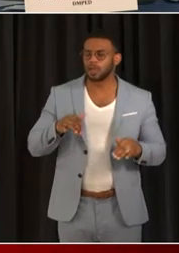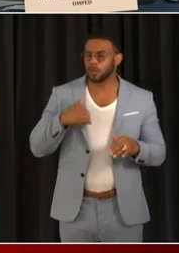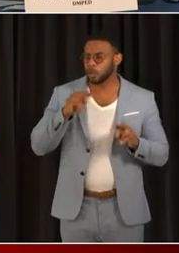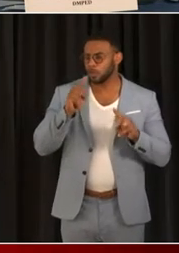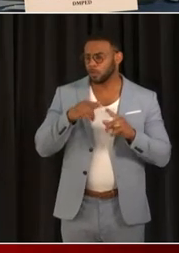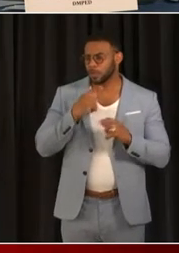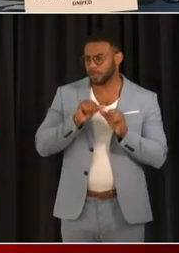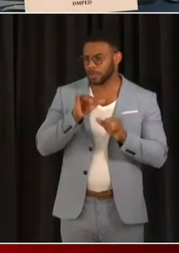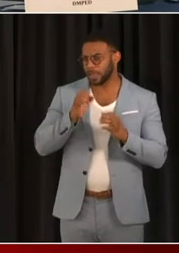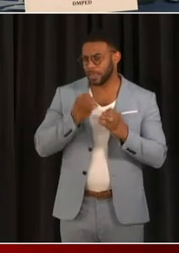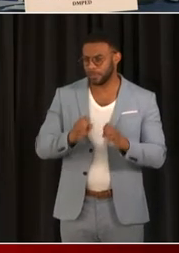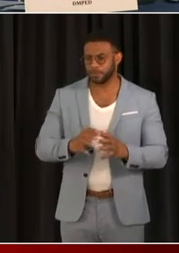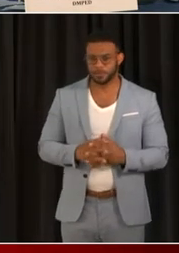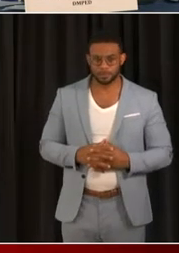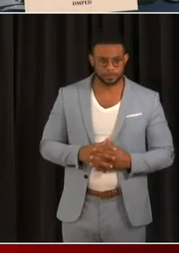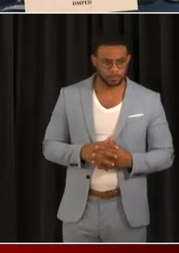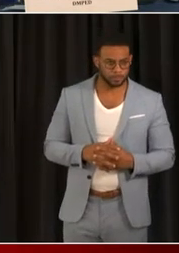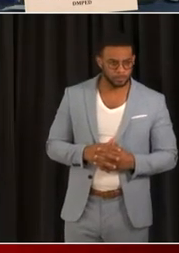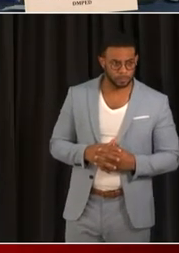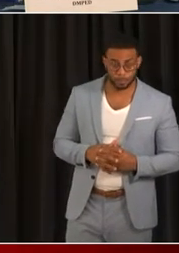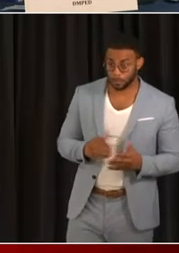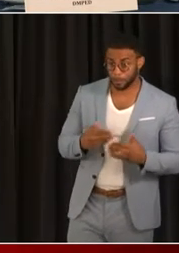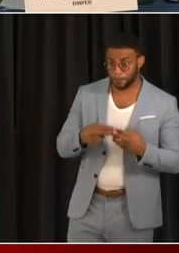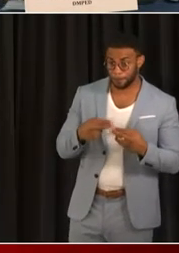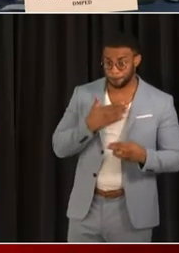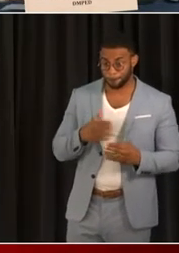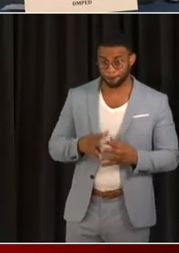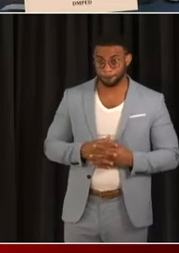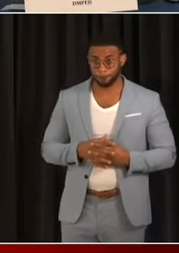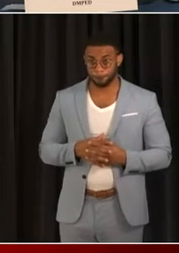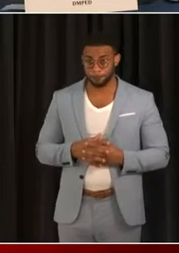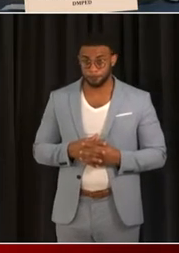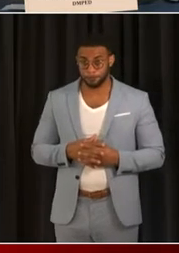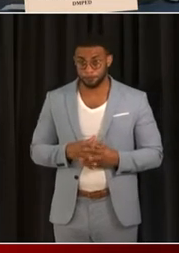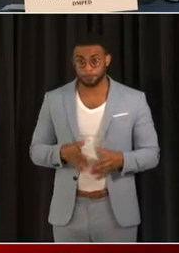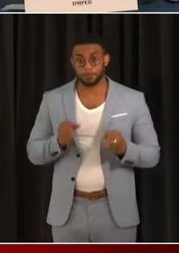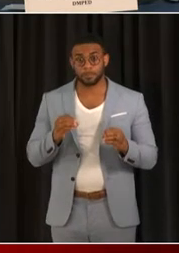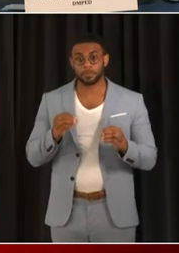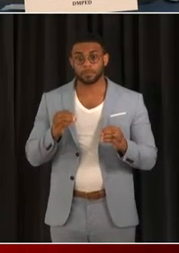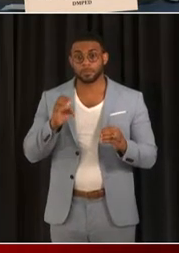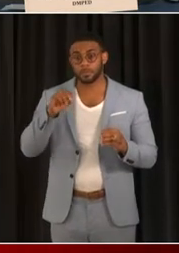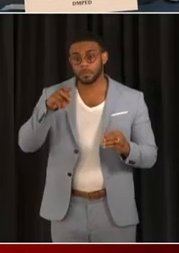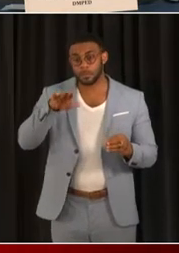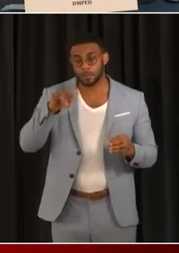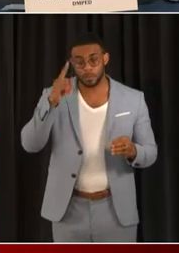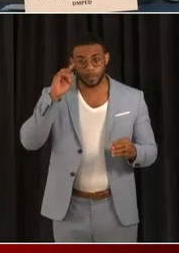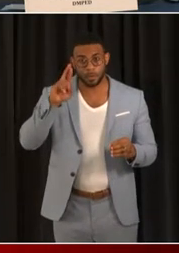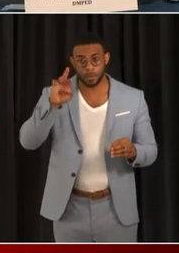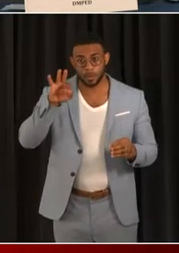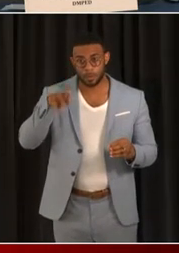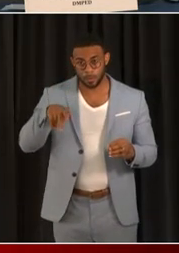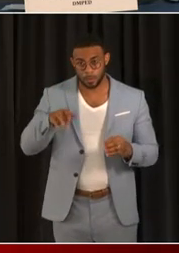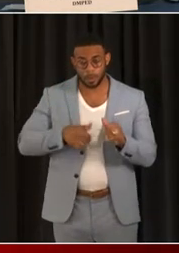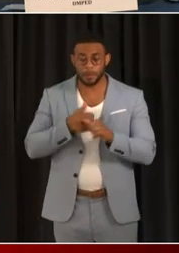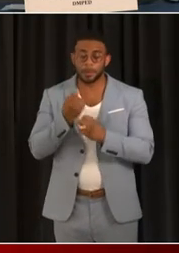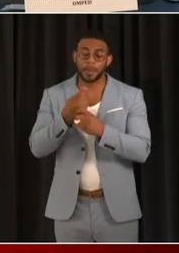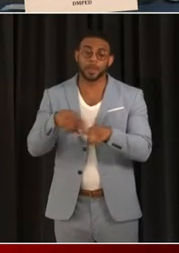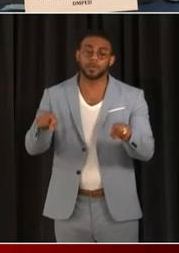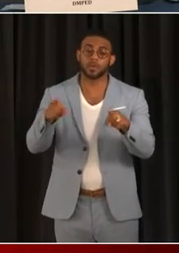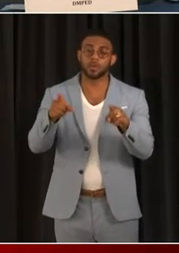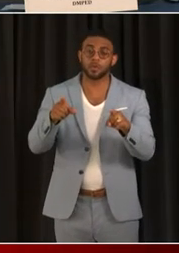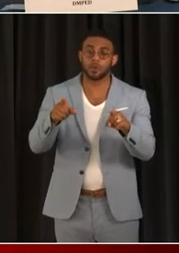we look forward to continuing that effort. Next slide. And so the Equity RFP update.